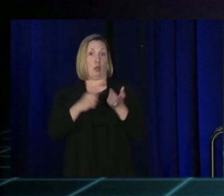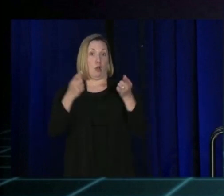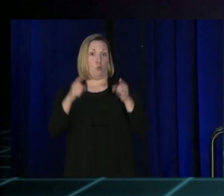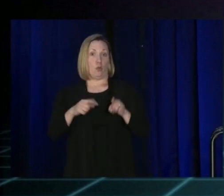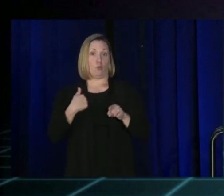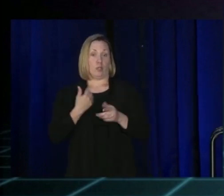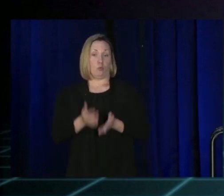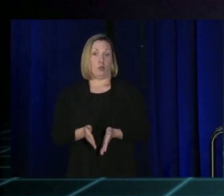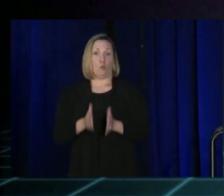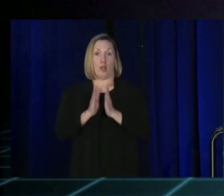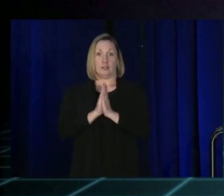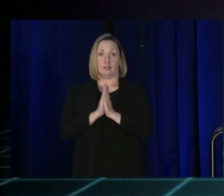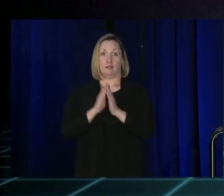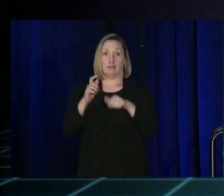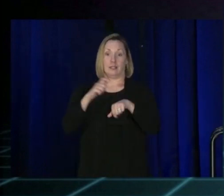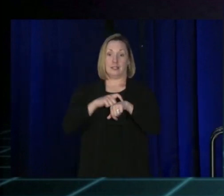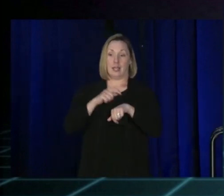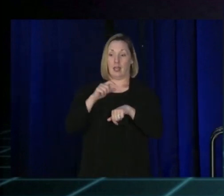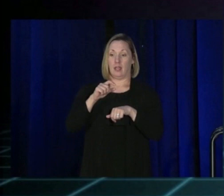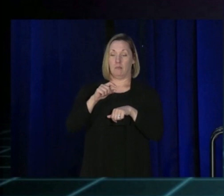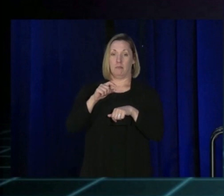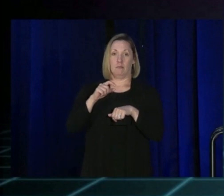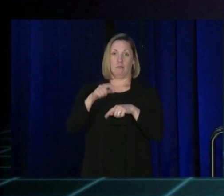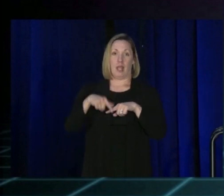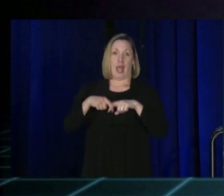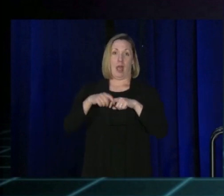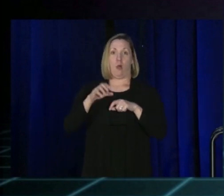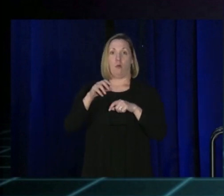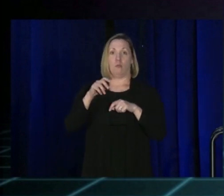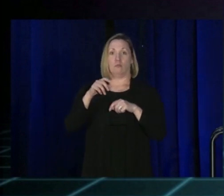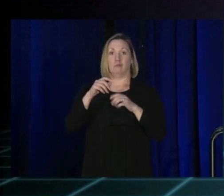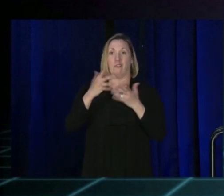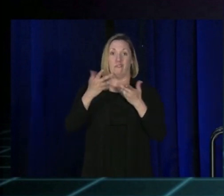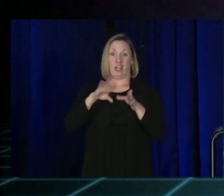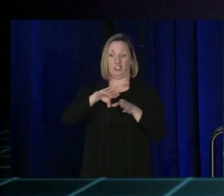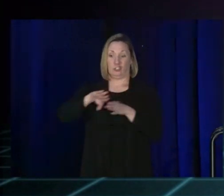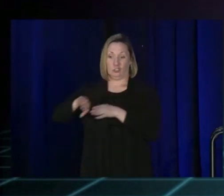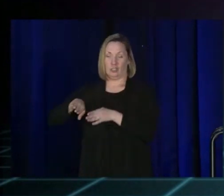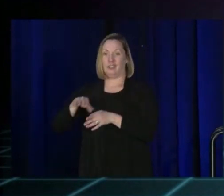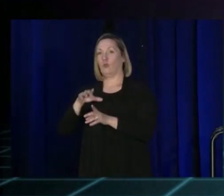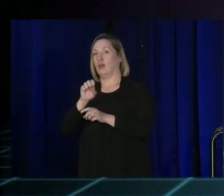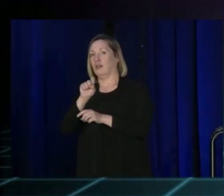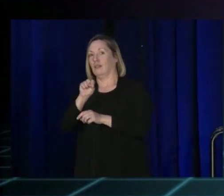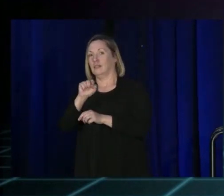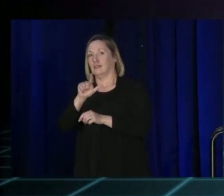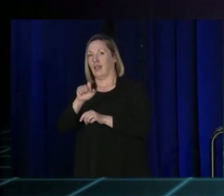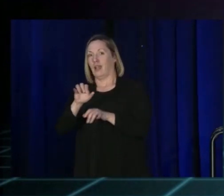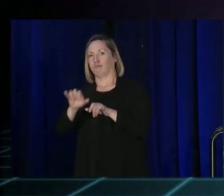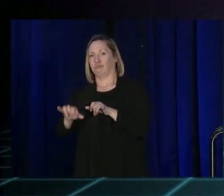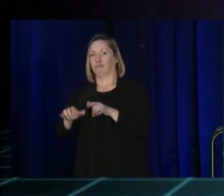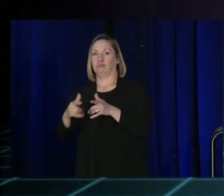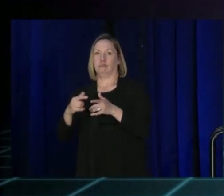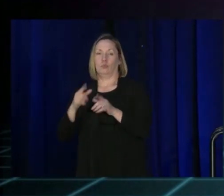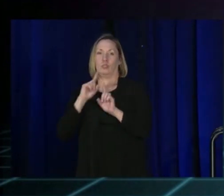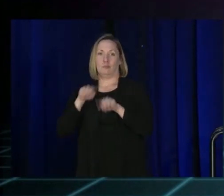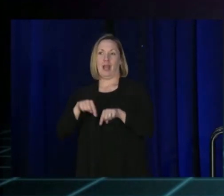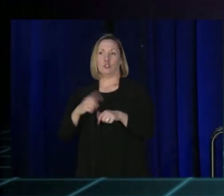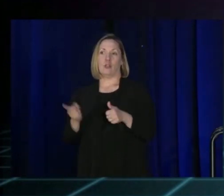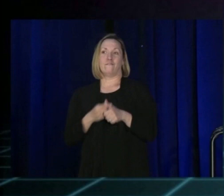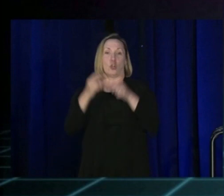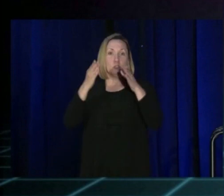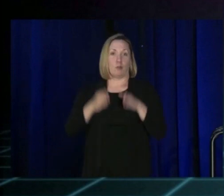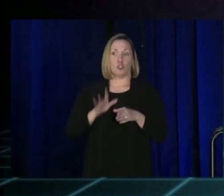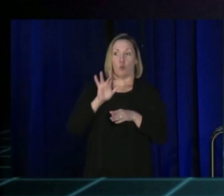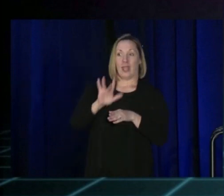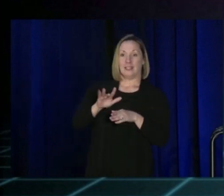requested it and the timeout passed, we got that stale response. So that first person who hits it after the timeout is going to